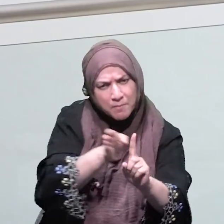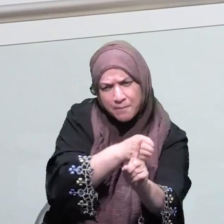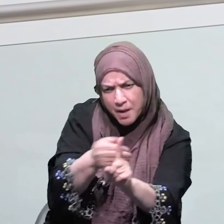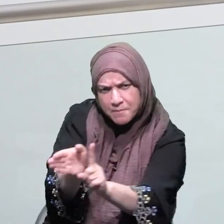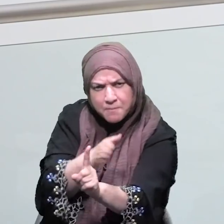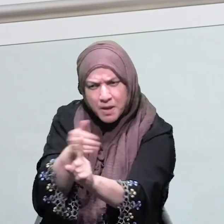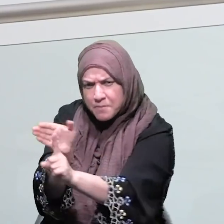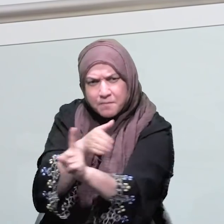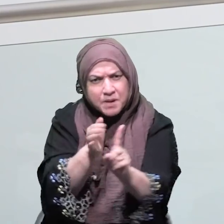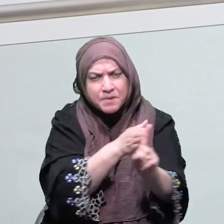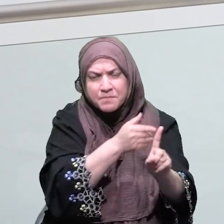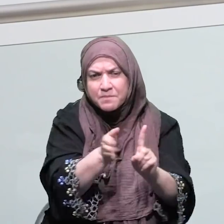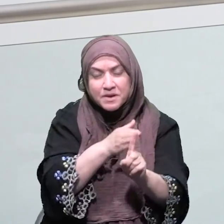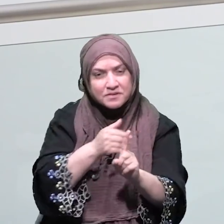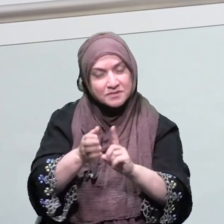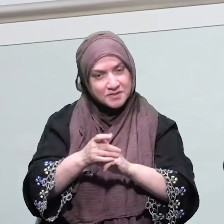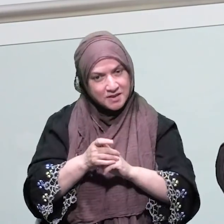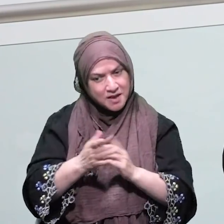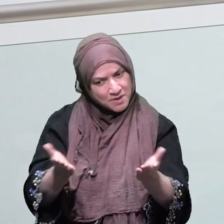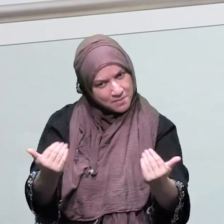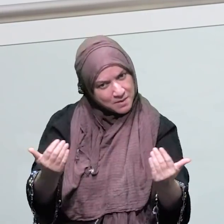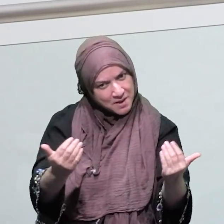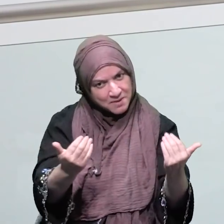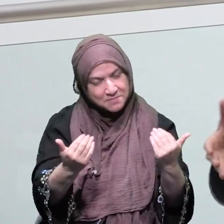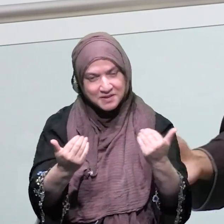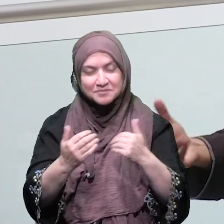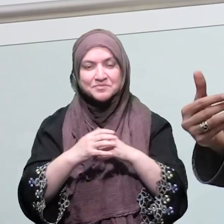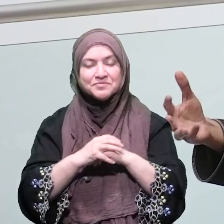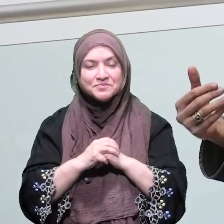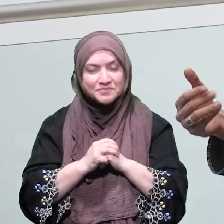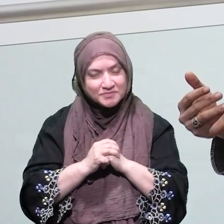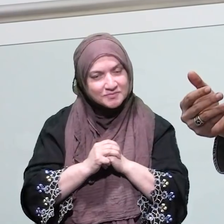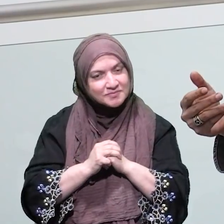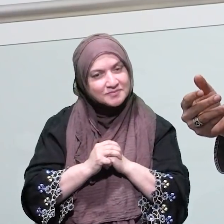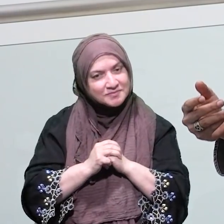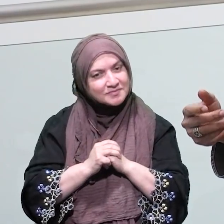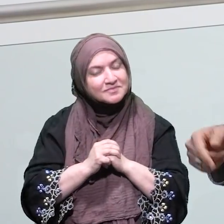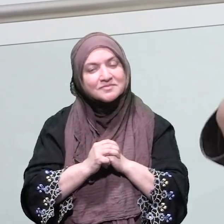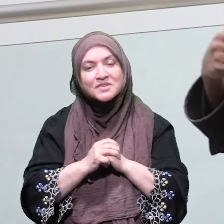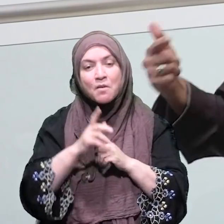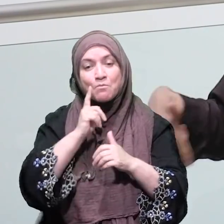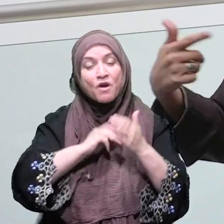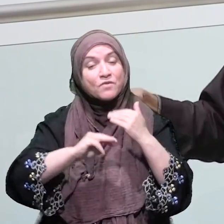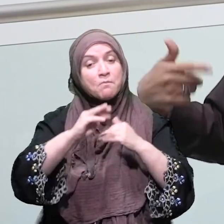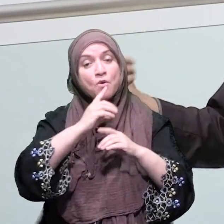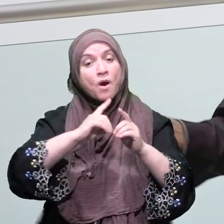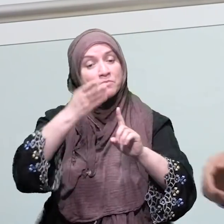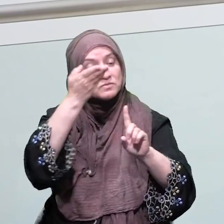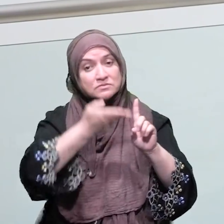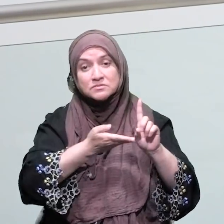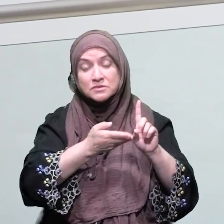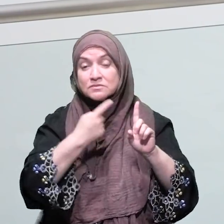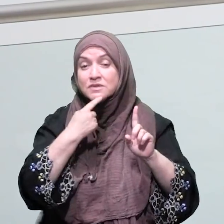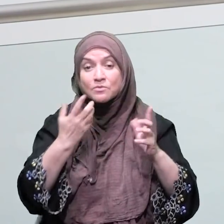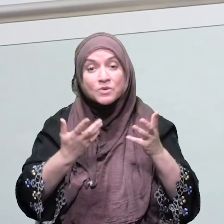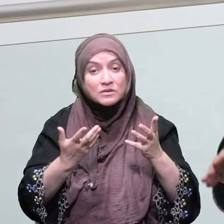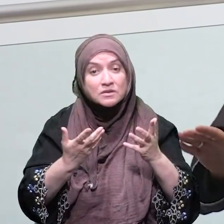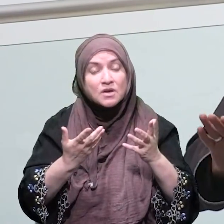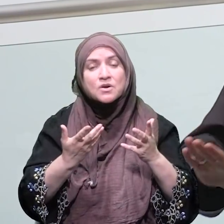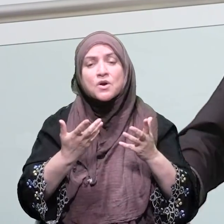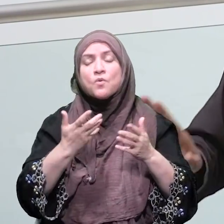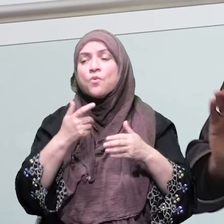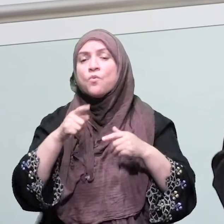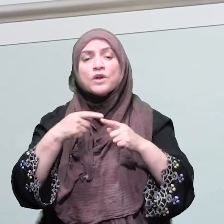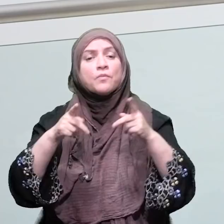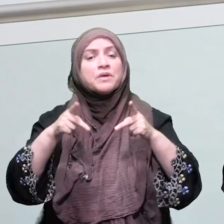said the closest people to Iblis, when he sits on his throne on water and the shayateen are next to him, is the one who causes the most fitna. That's who